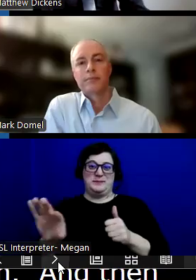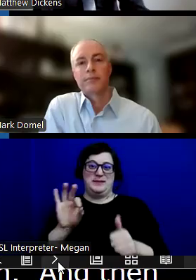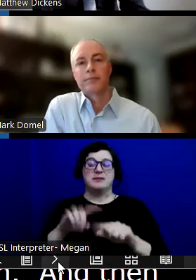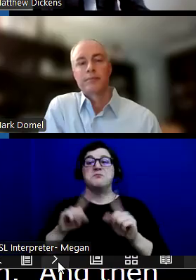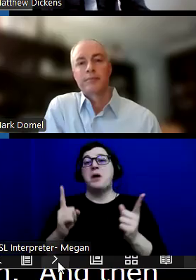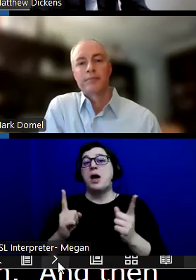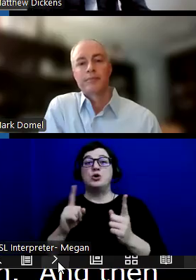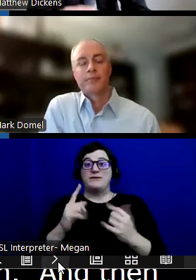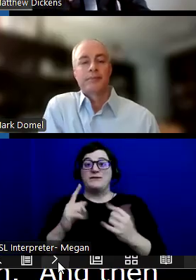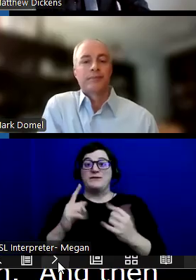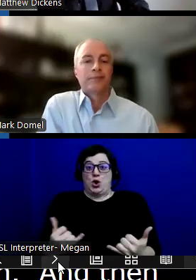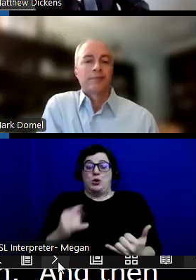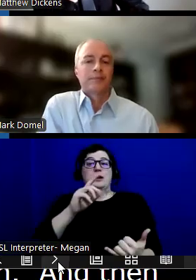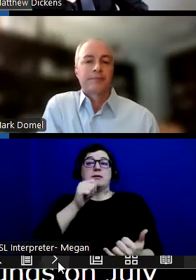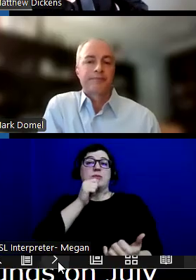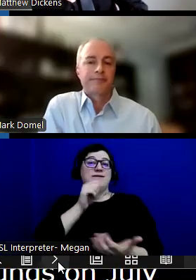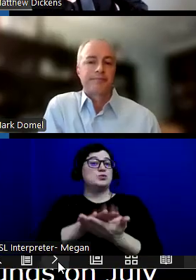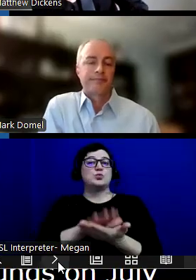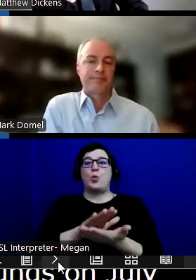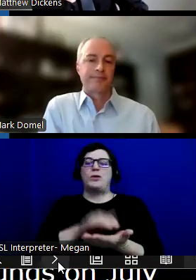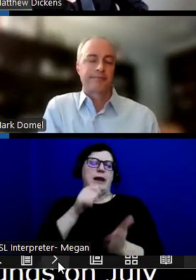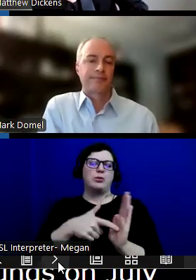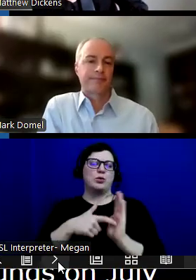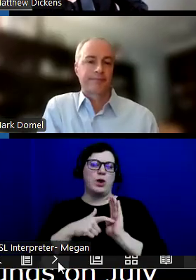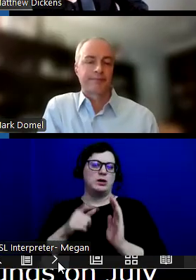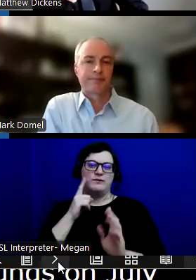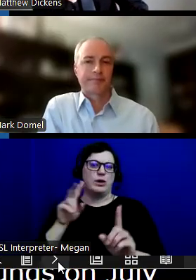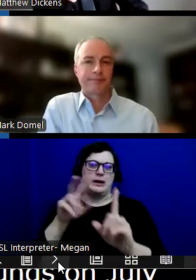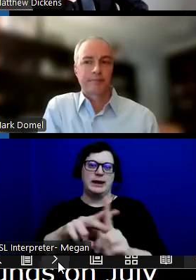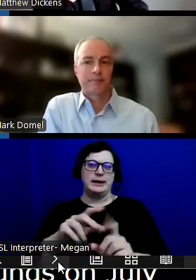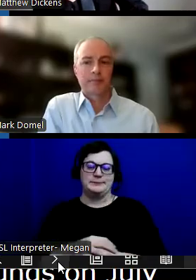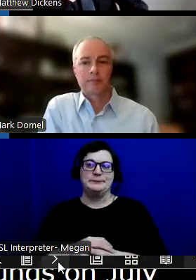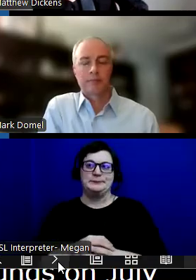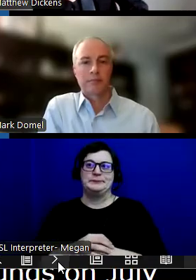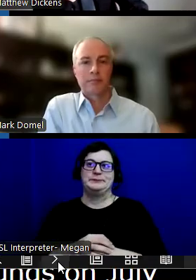be a current private school student to apply for these funds.